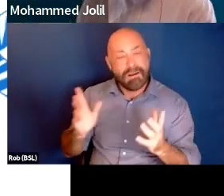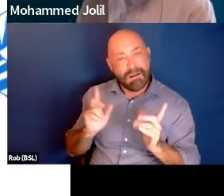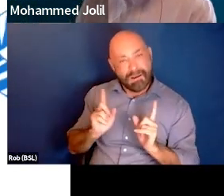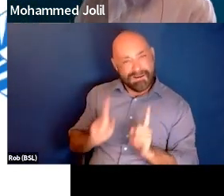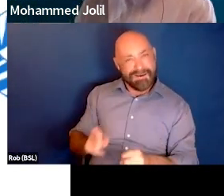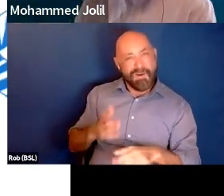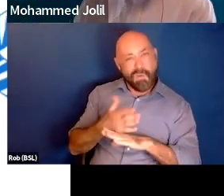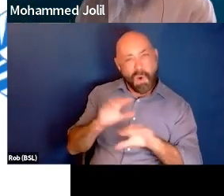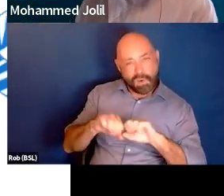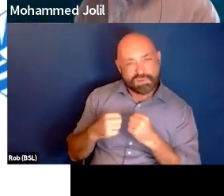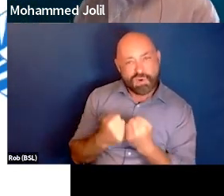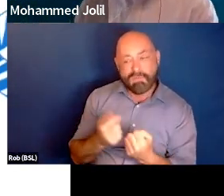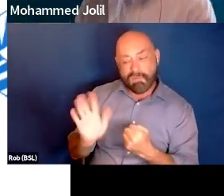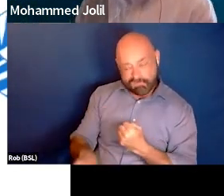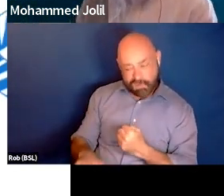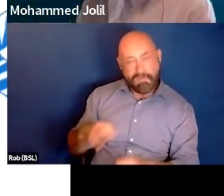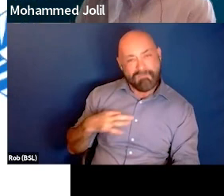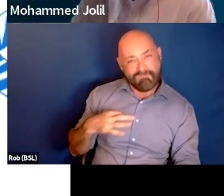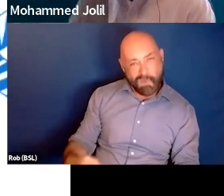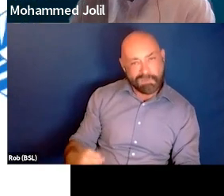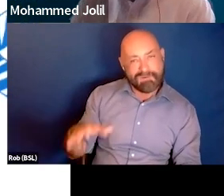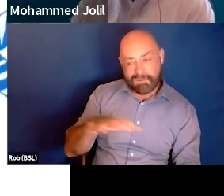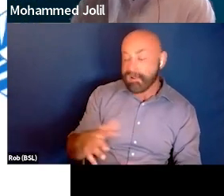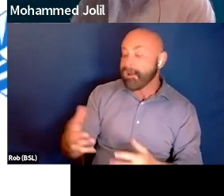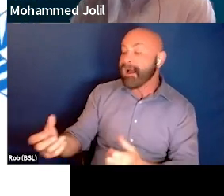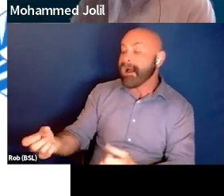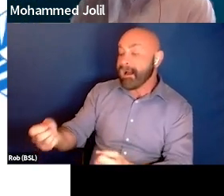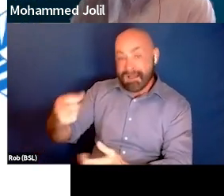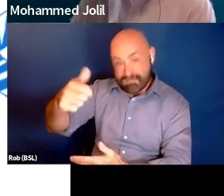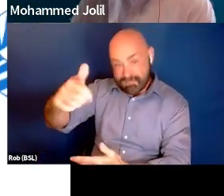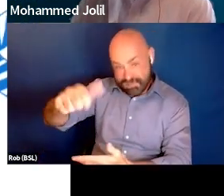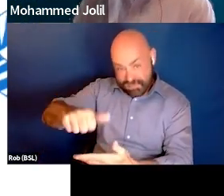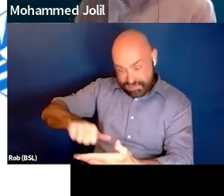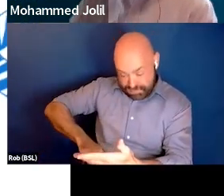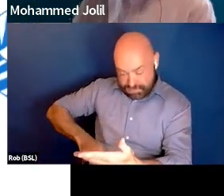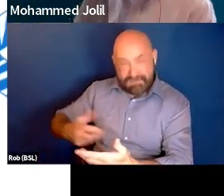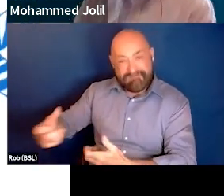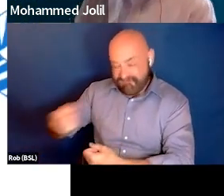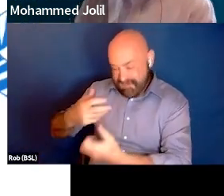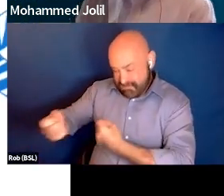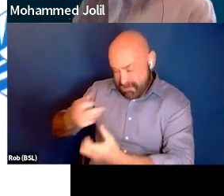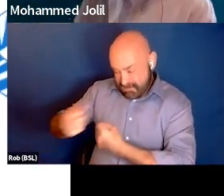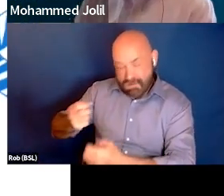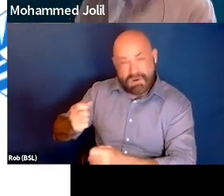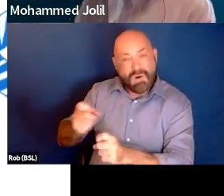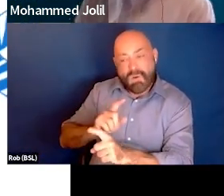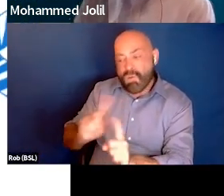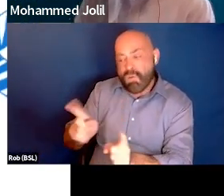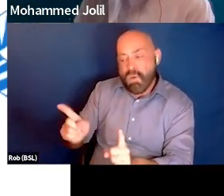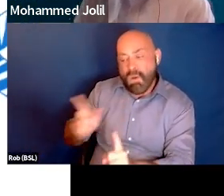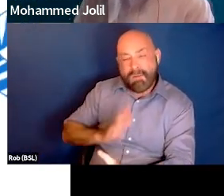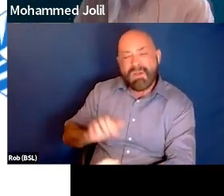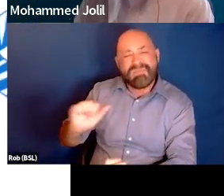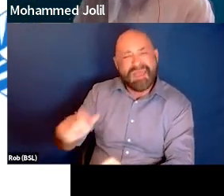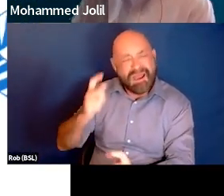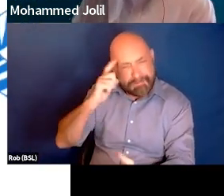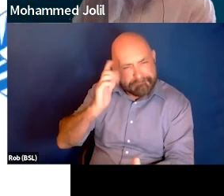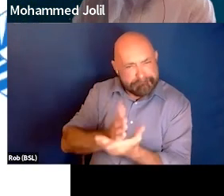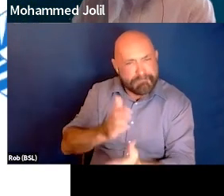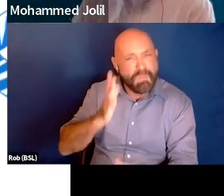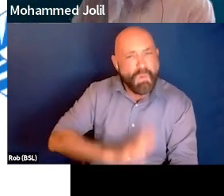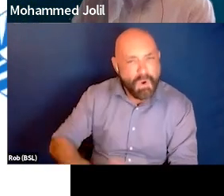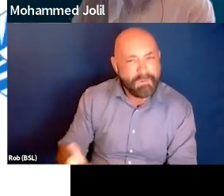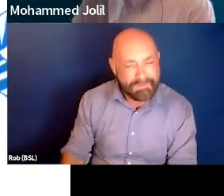workshops, etc., so that they could then feed back to us what they their voice and what they wanted to see